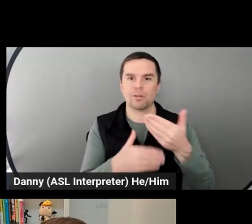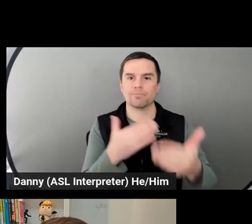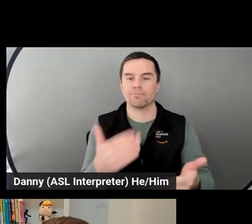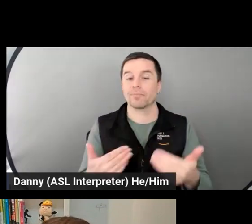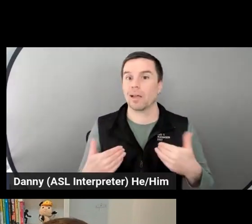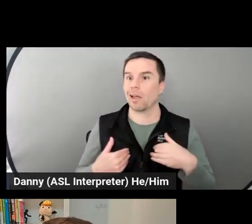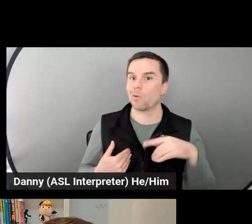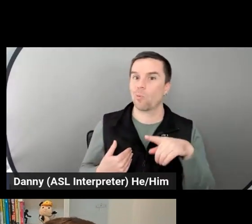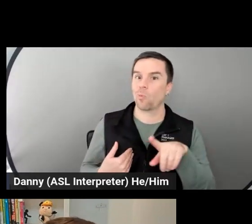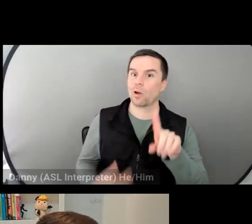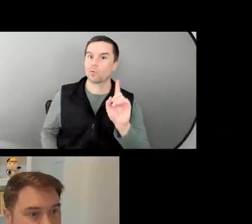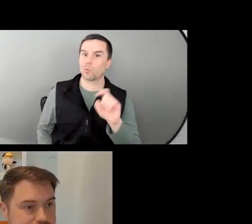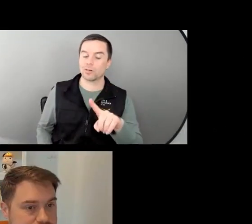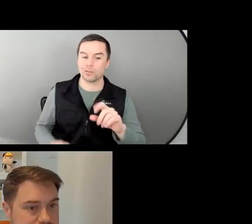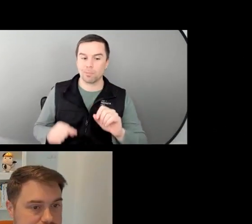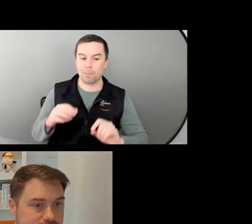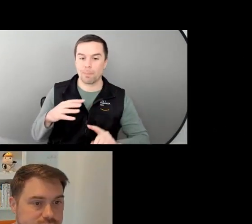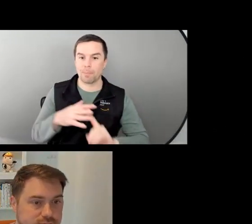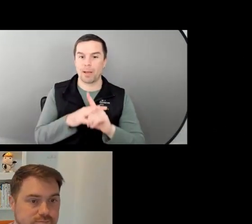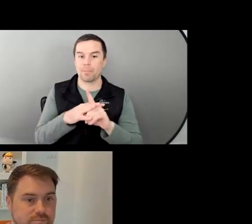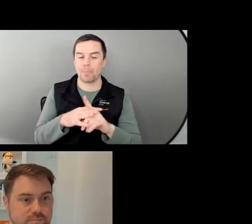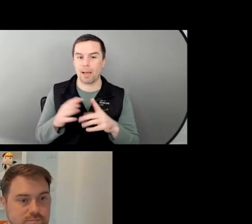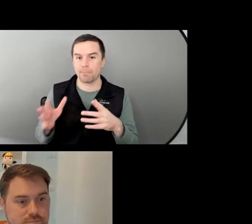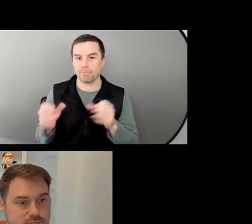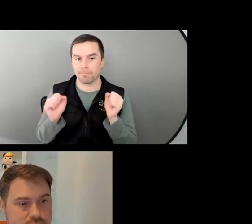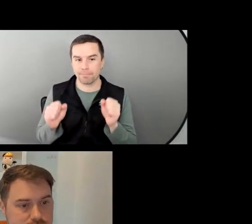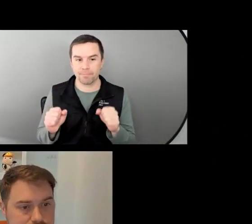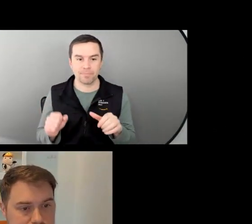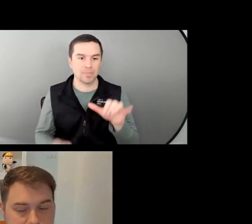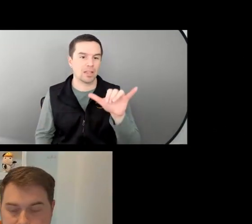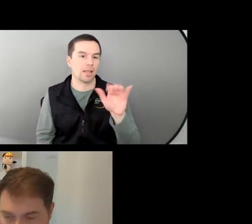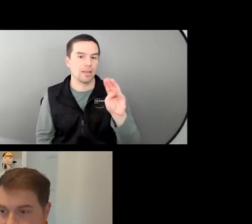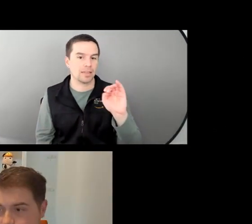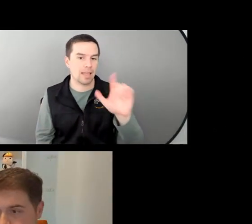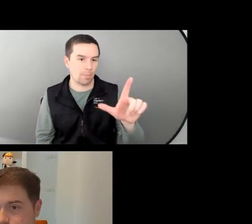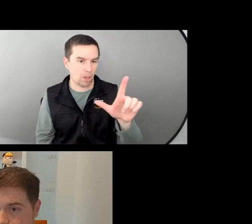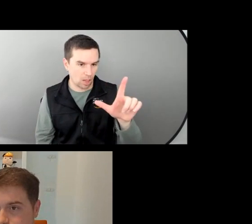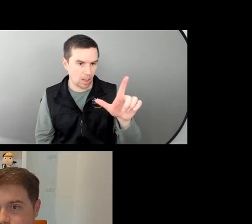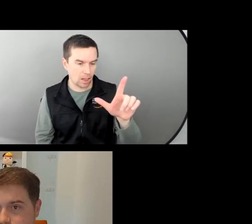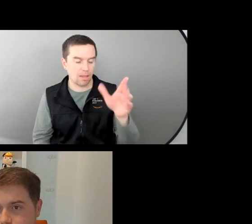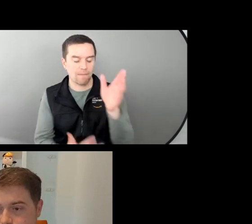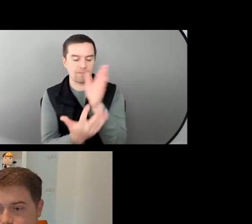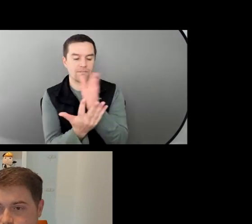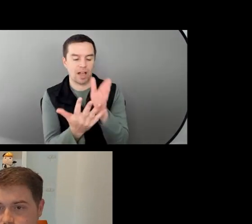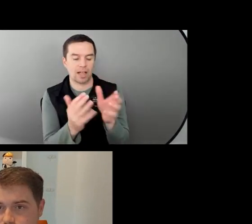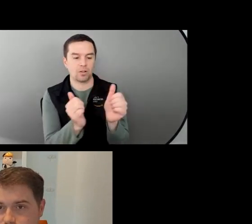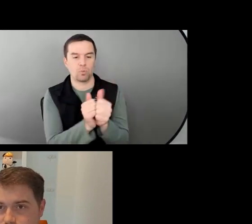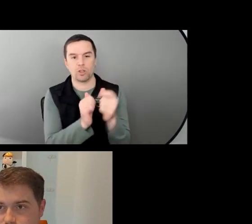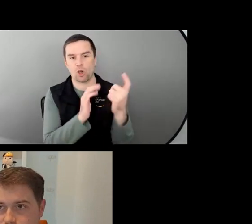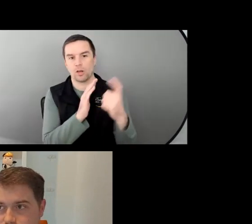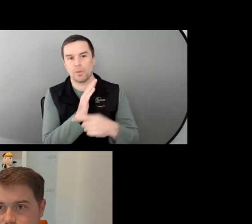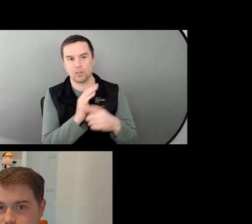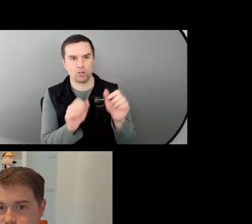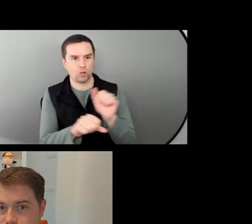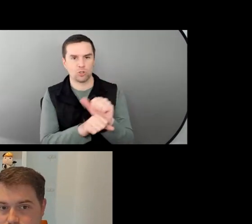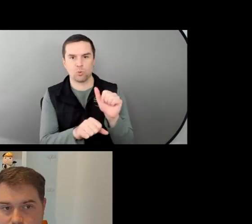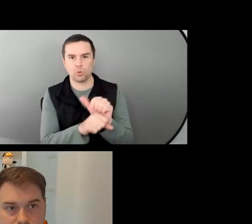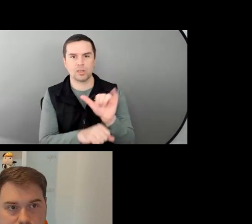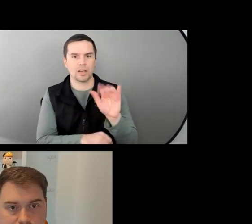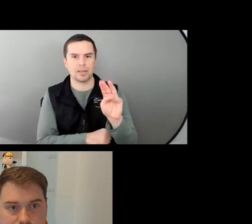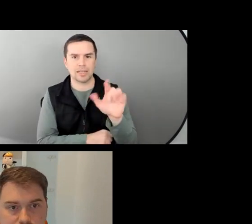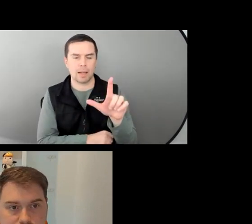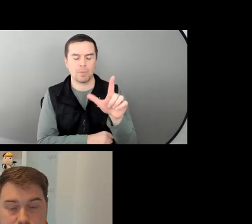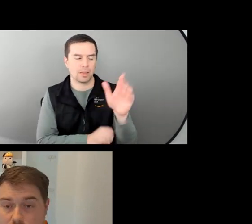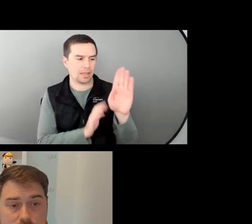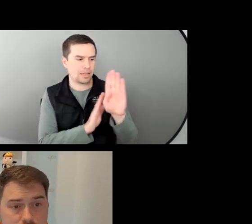question very, very quickly before we depart there. It was a question about the YAML file with automation. You just work with the YAML file in the background, just keep reusing it,